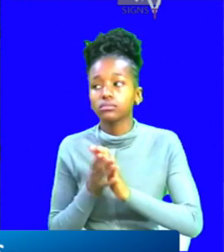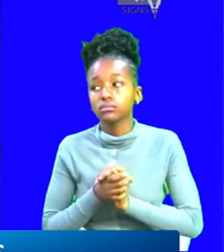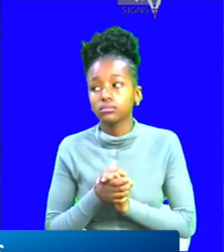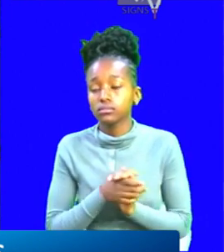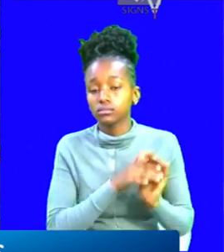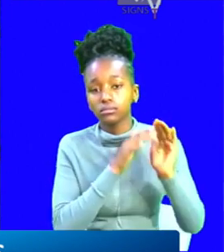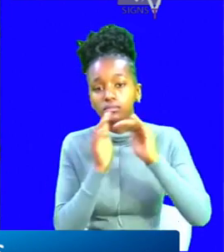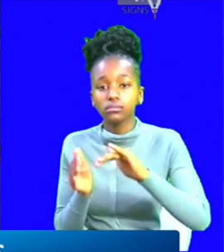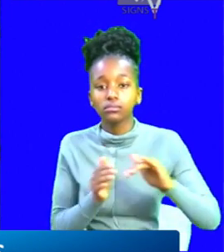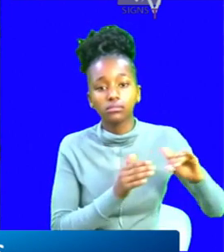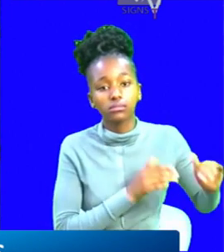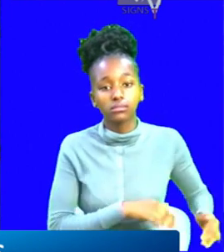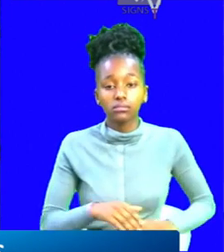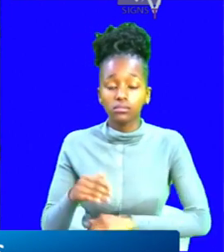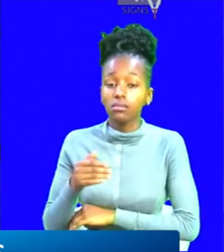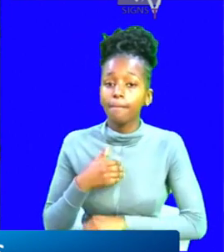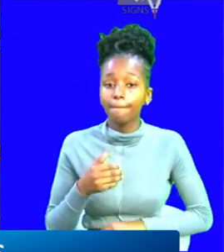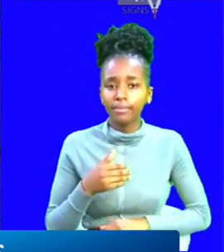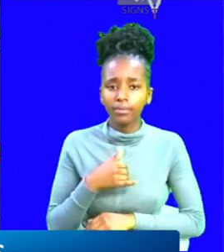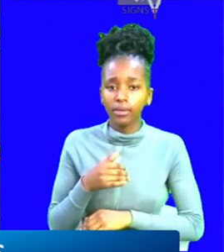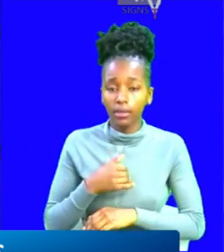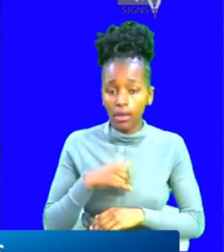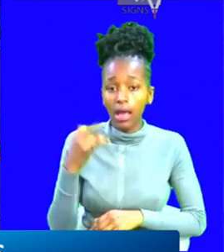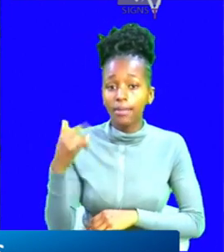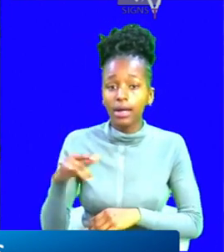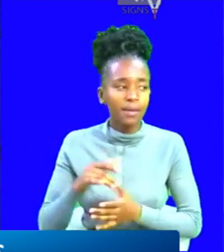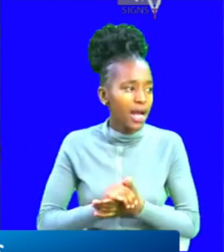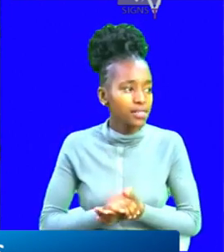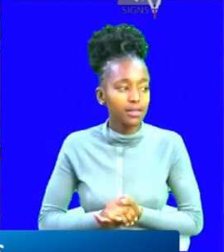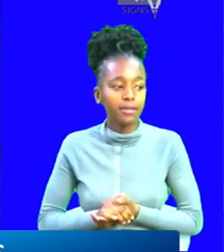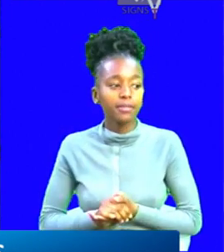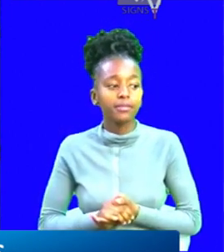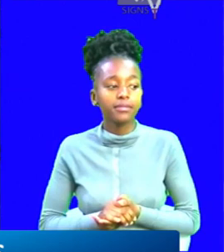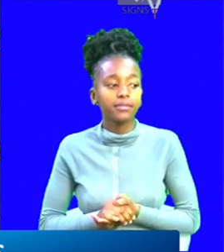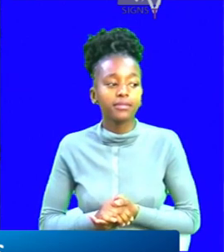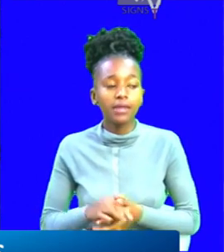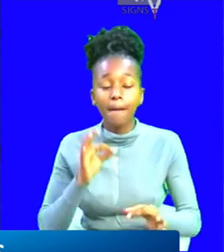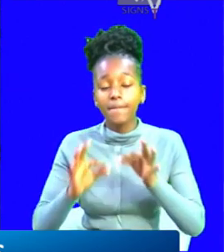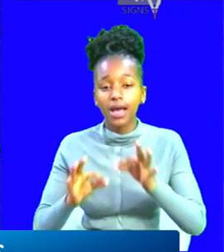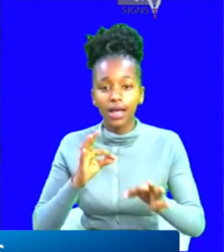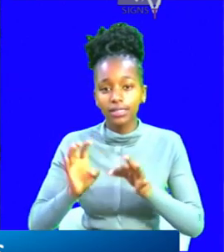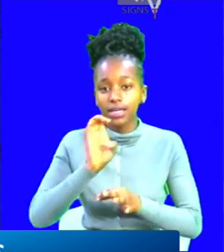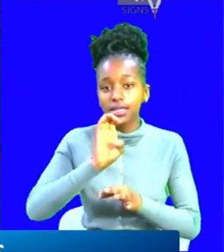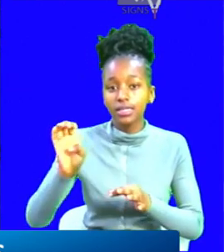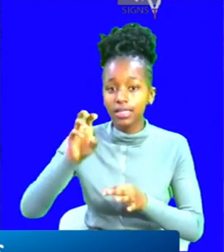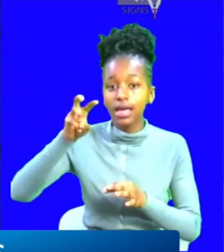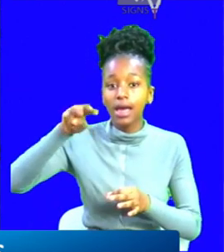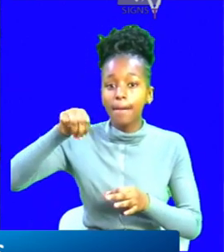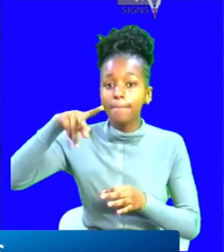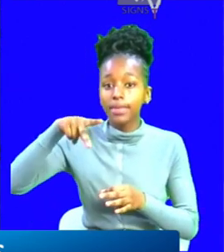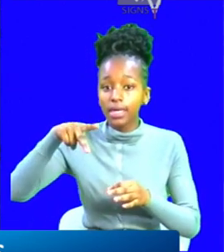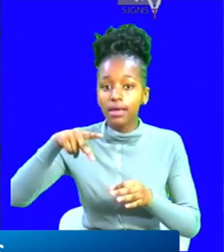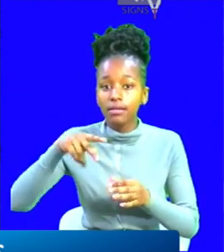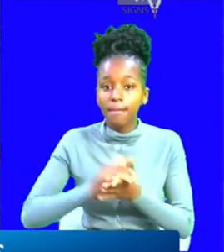And away from that, now to Embakasi East MP Babu Owino arrested, and at least 9 opposition